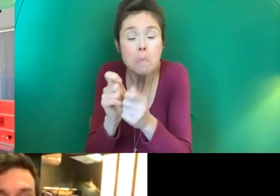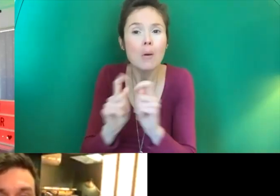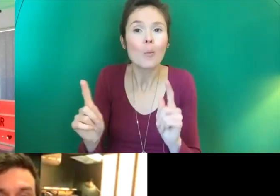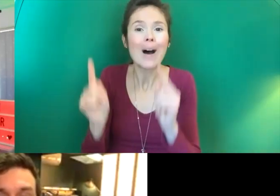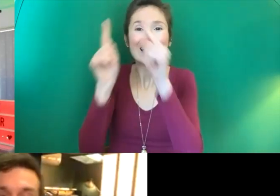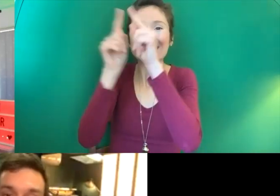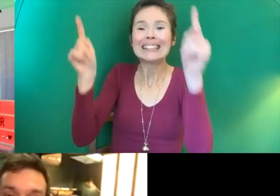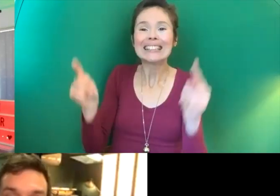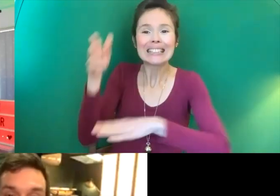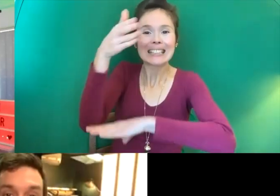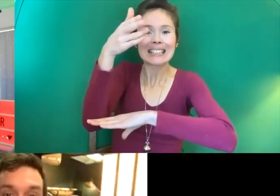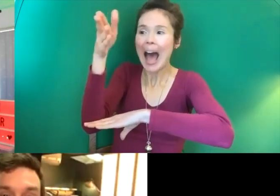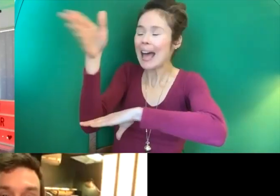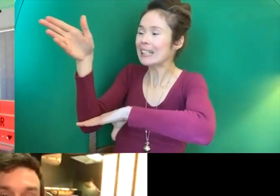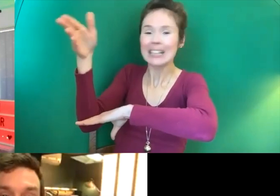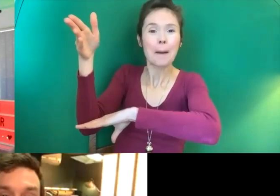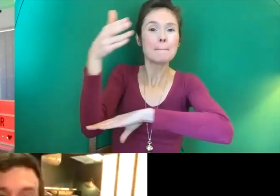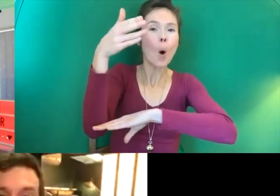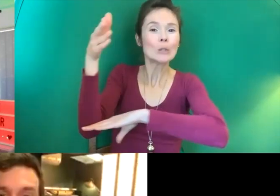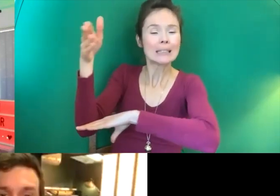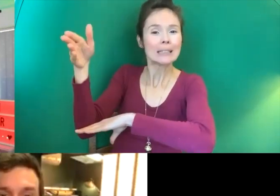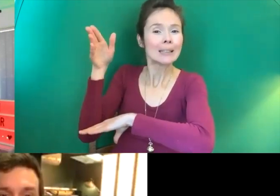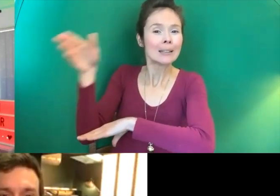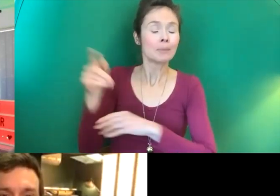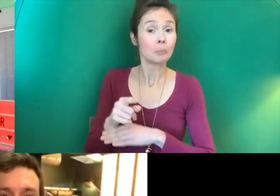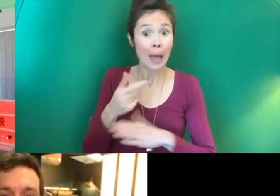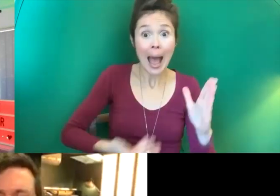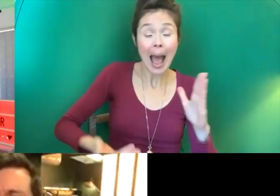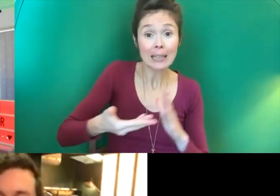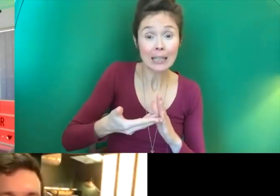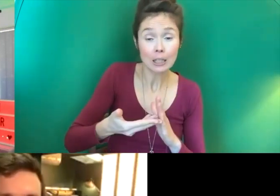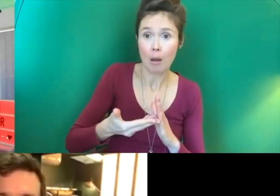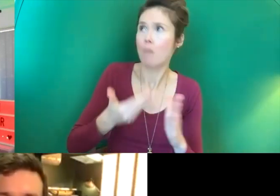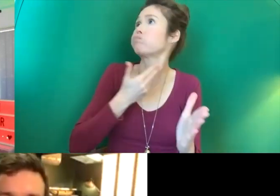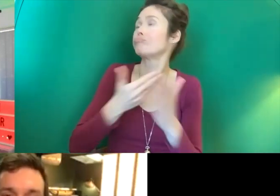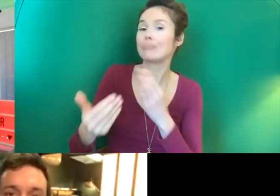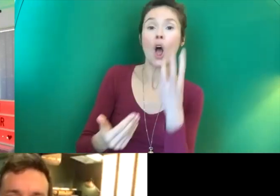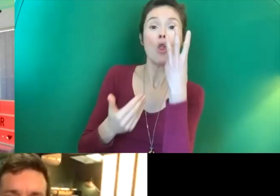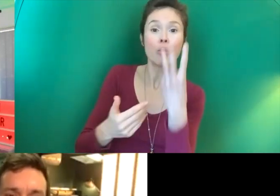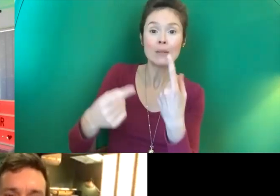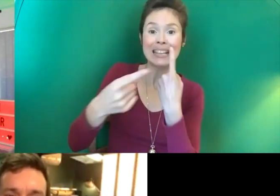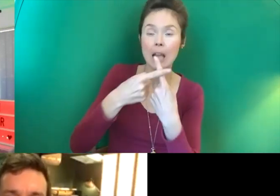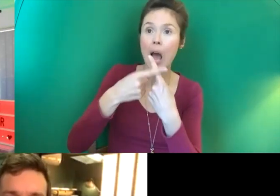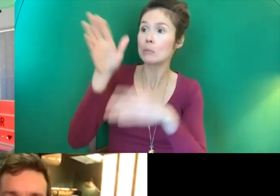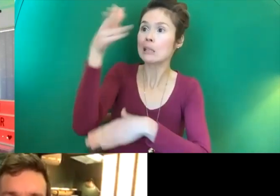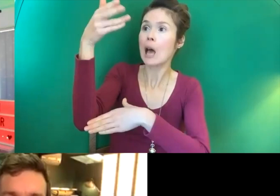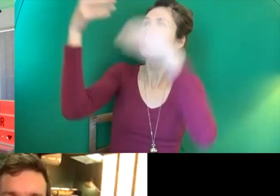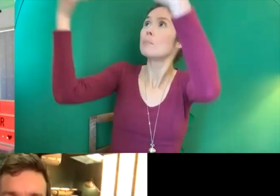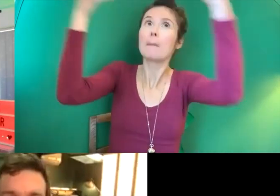signage to three times that of the requirement, and also I hate things that look naff. I'm a bit